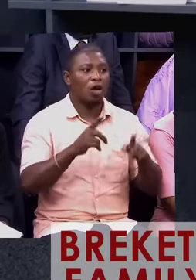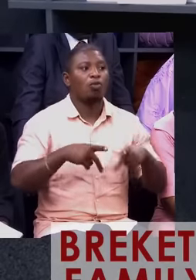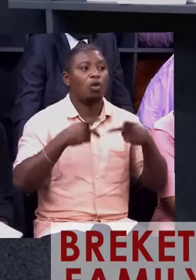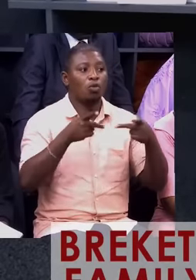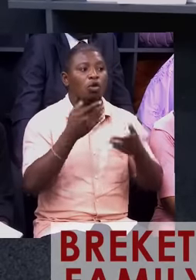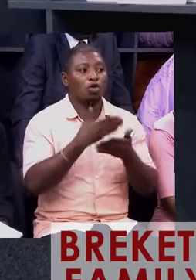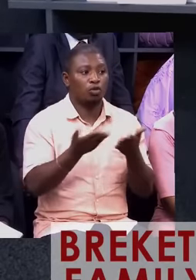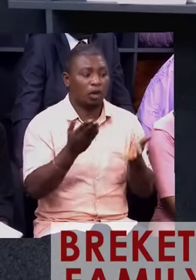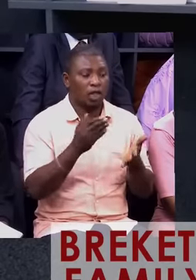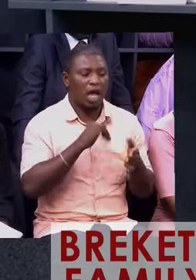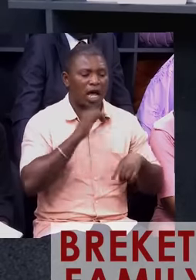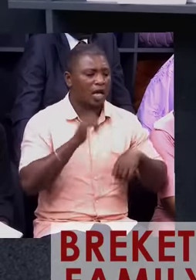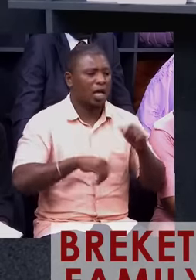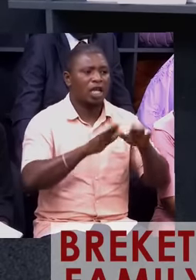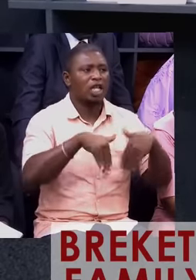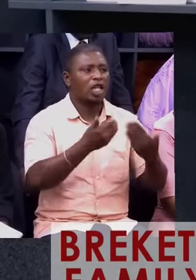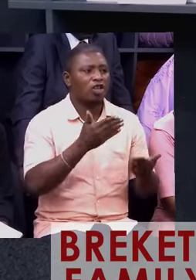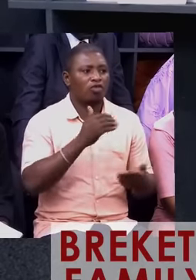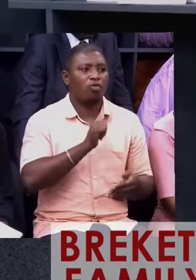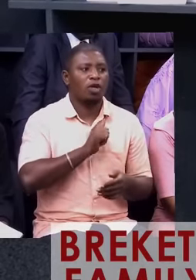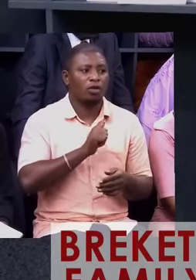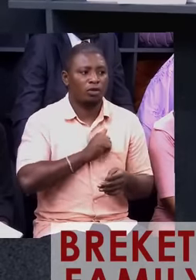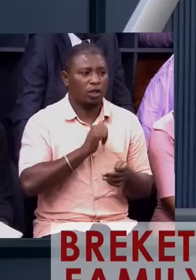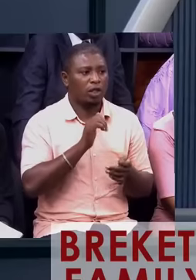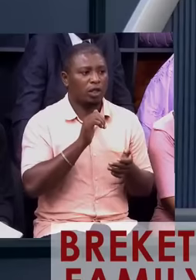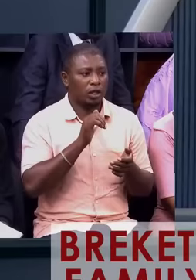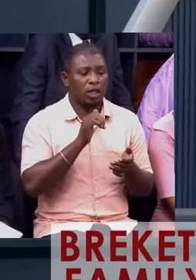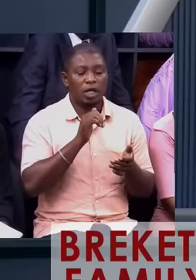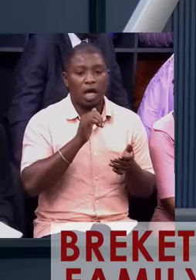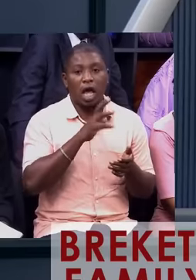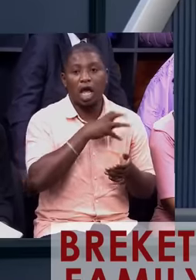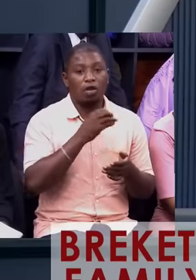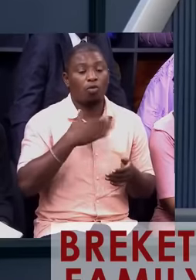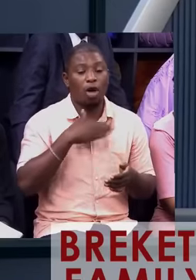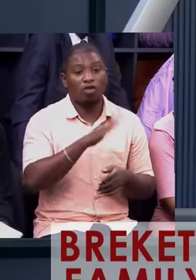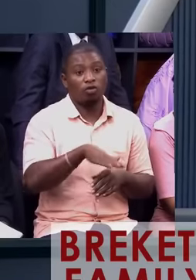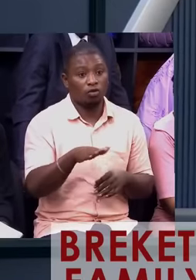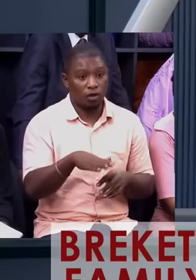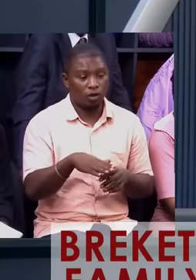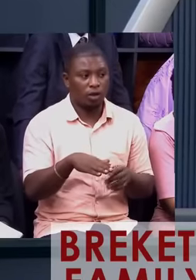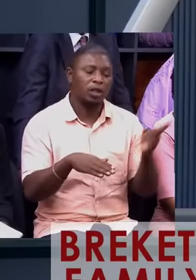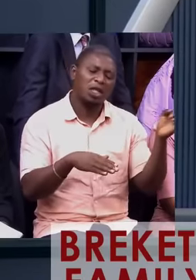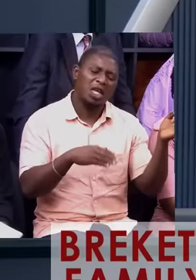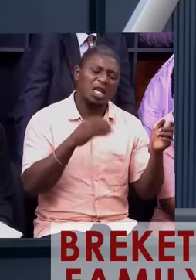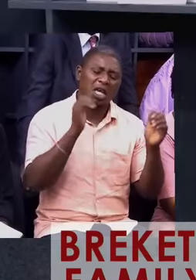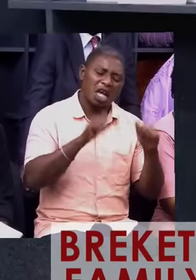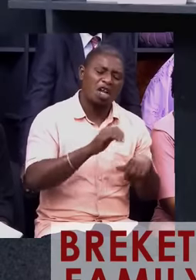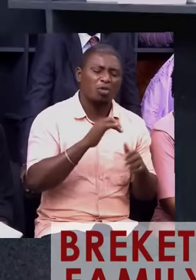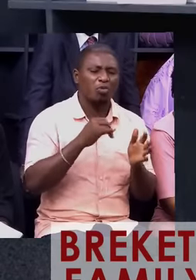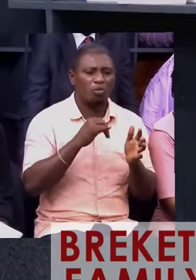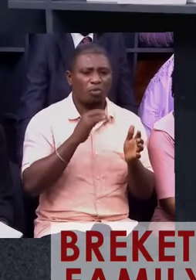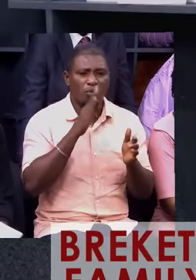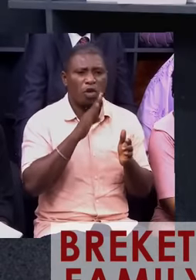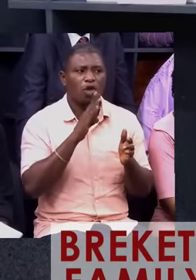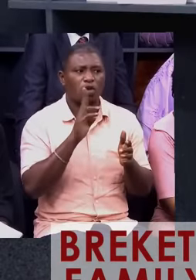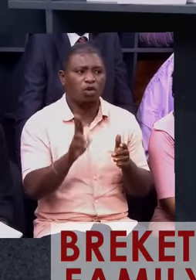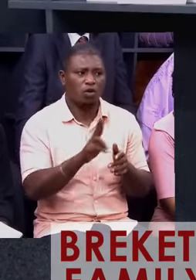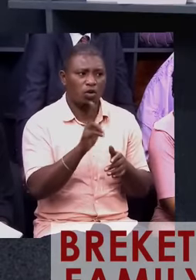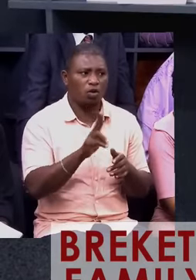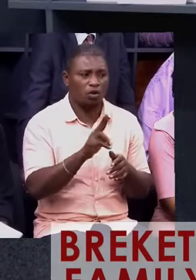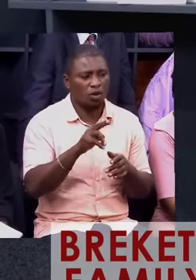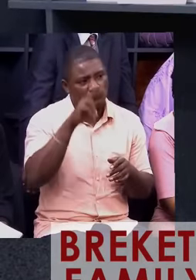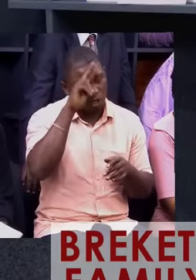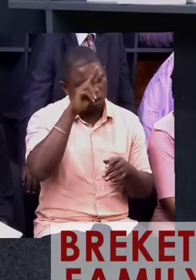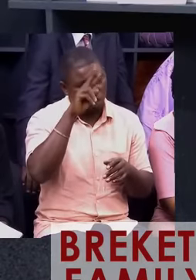when I don't say bad in fact I can't give my children something where I don't say bad you can be used ignorantly man I'm not sure say I'm not sure they use